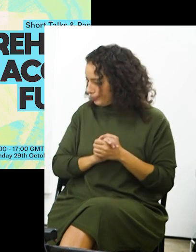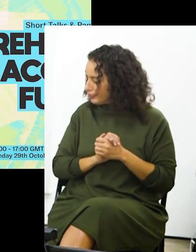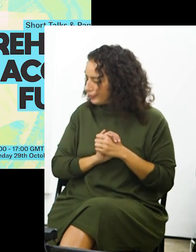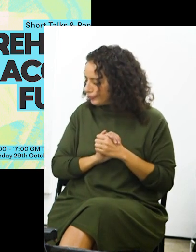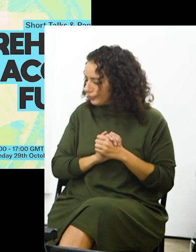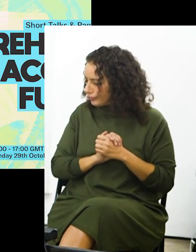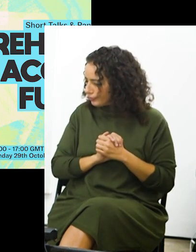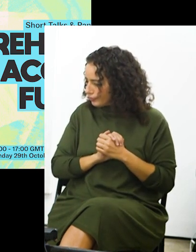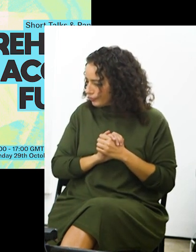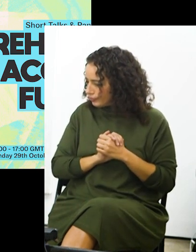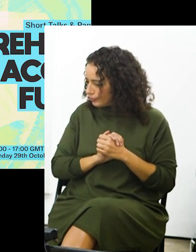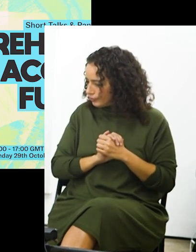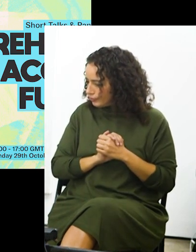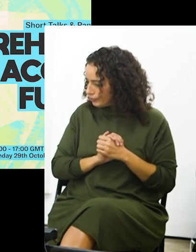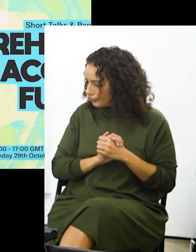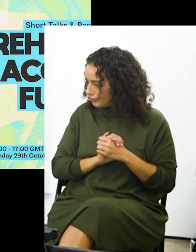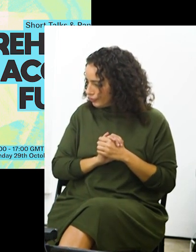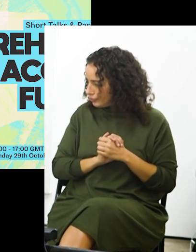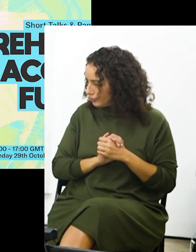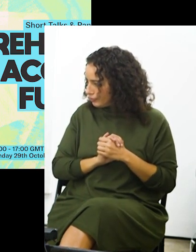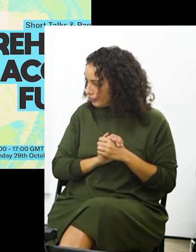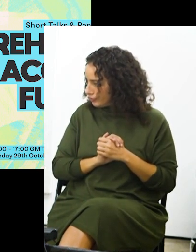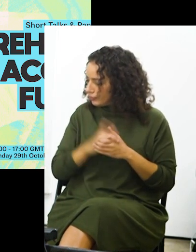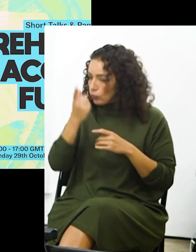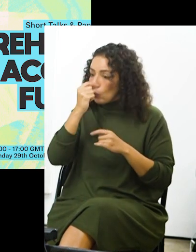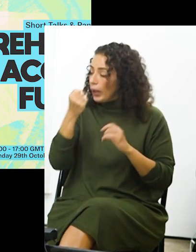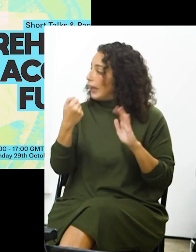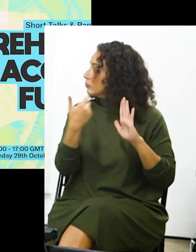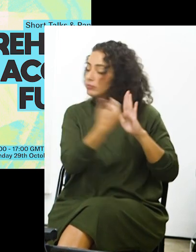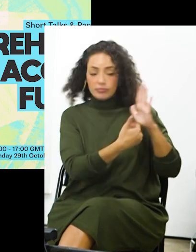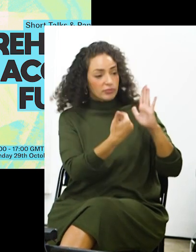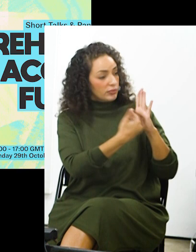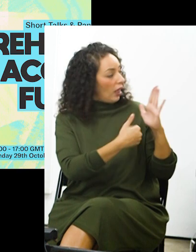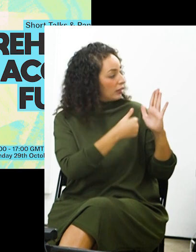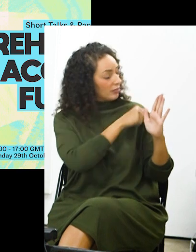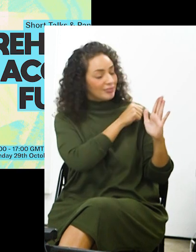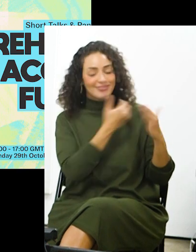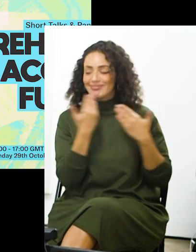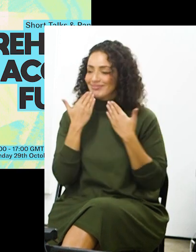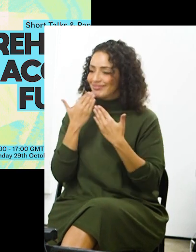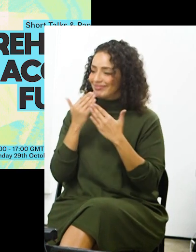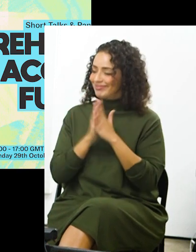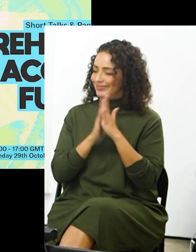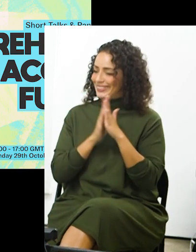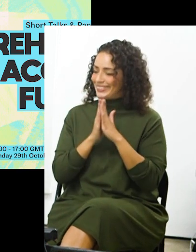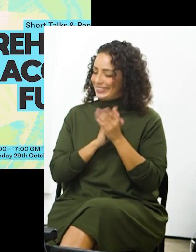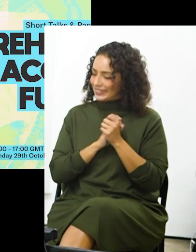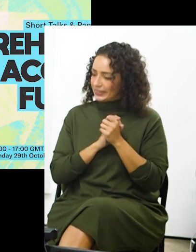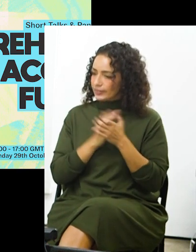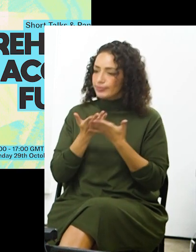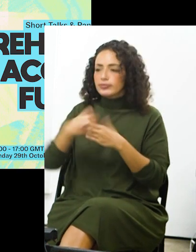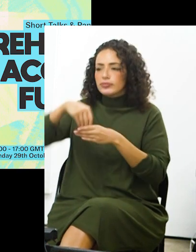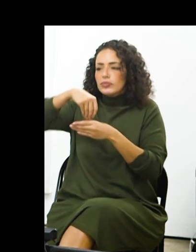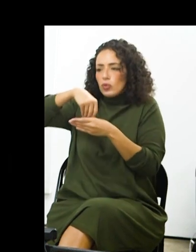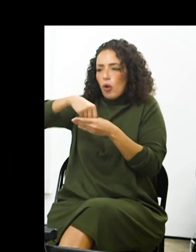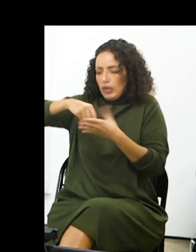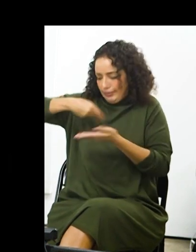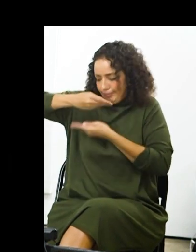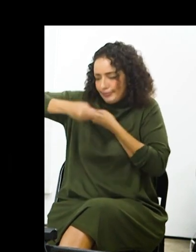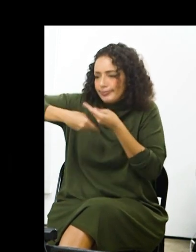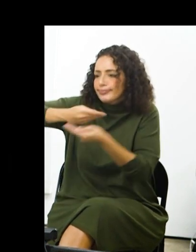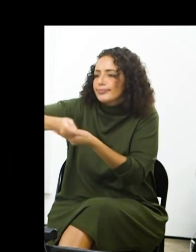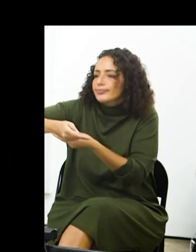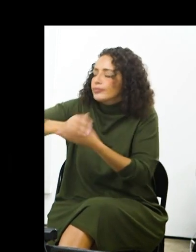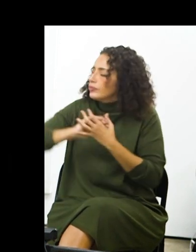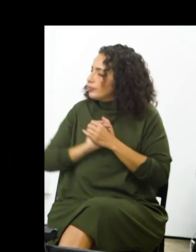that in mind, so there's actually been, I don't know if we can get the slides up, if that'd be all right. Yeah, thank you. Just to kind of give some context for why we're here today talking